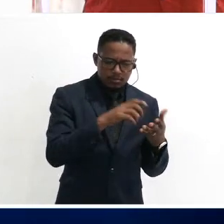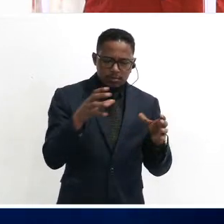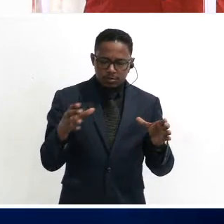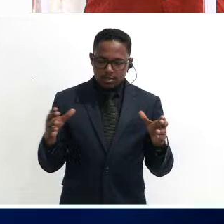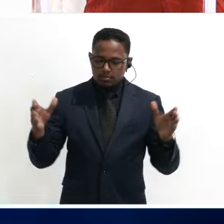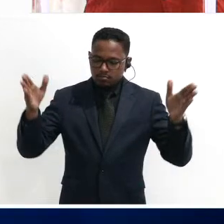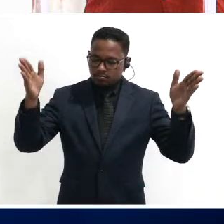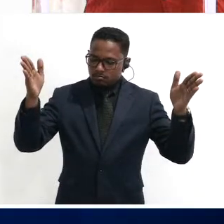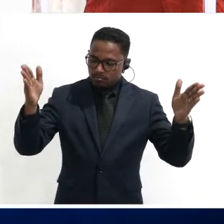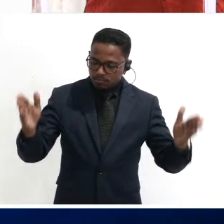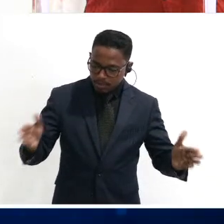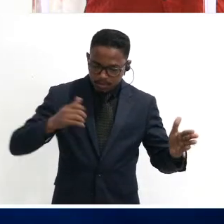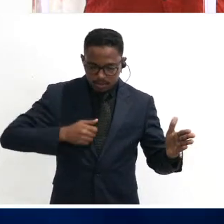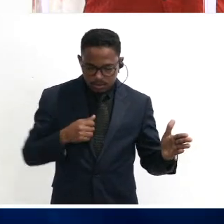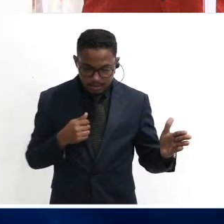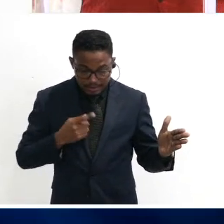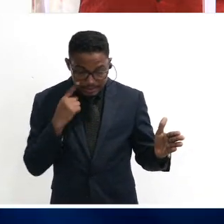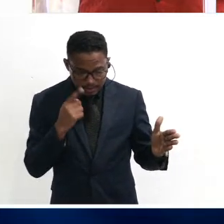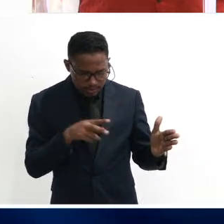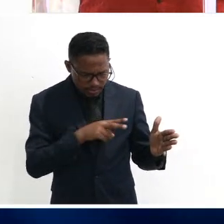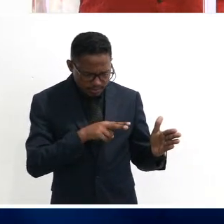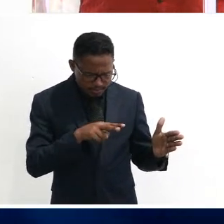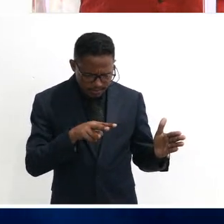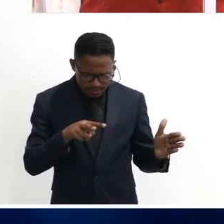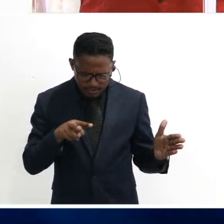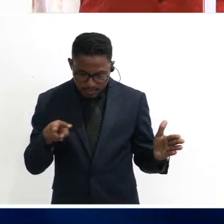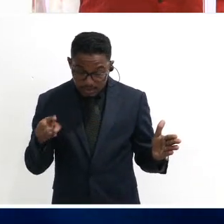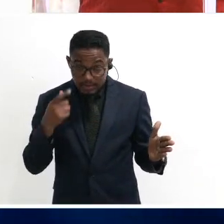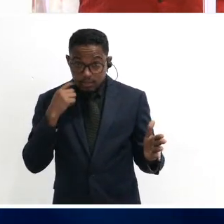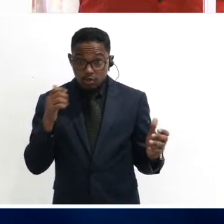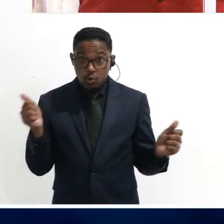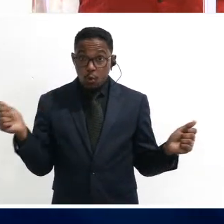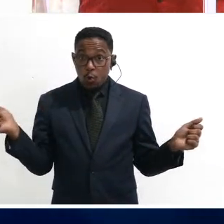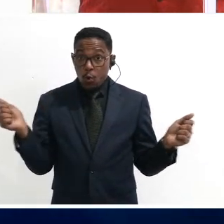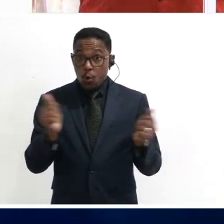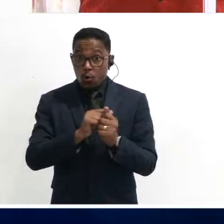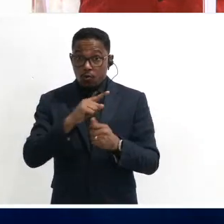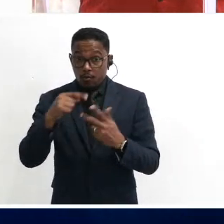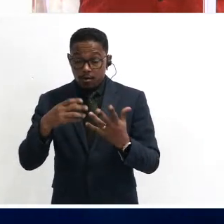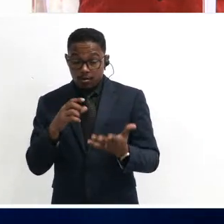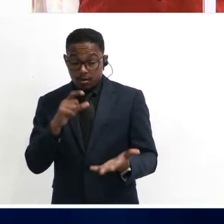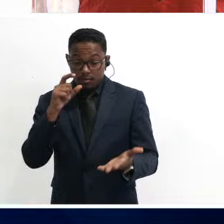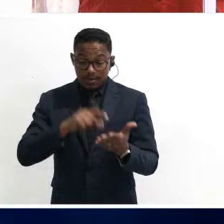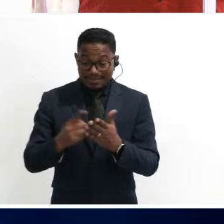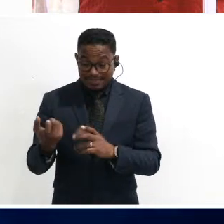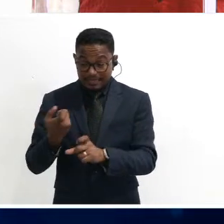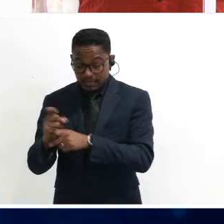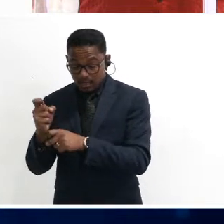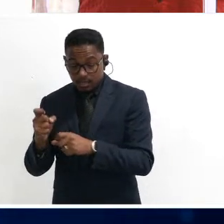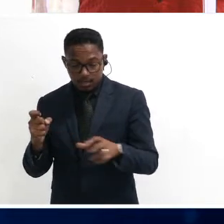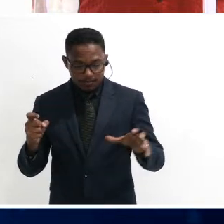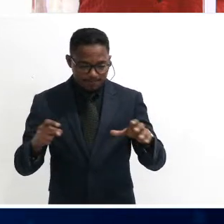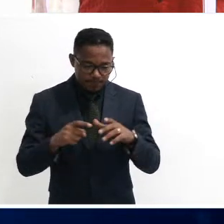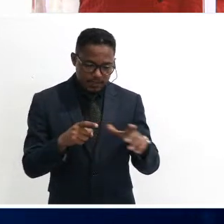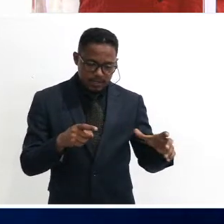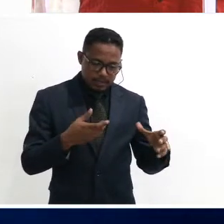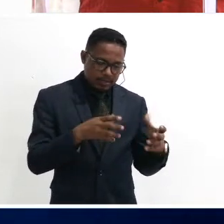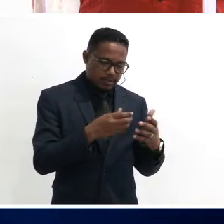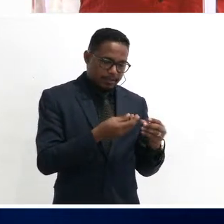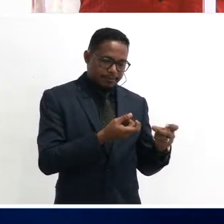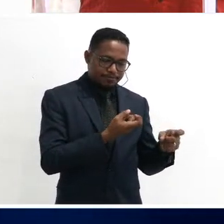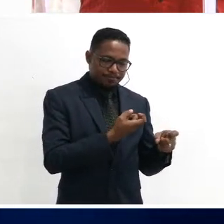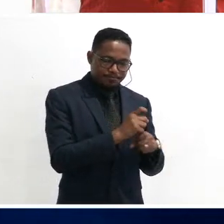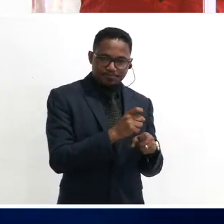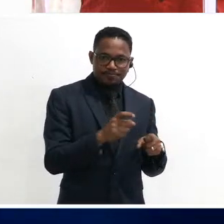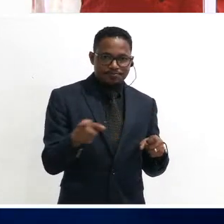then you've kind of wasted a package and all the other chips that were in the package because of one bad chip. Because generally